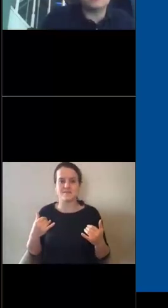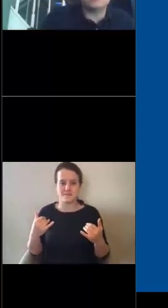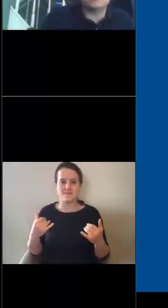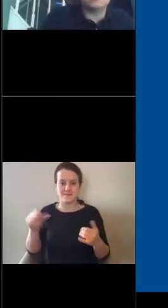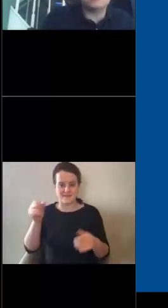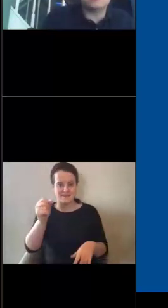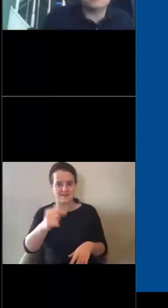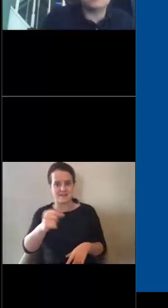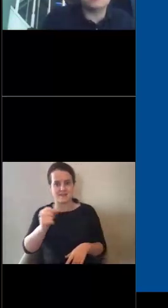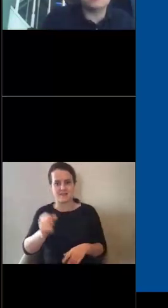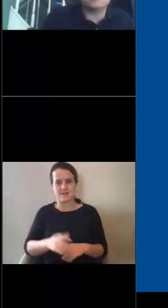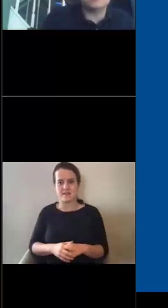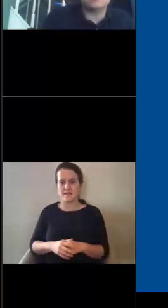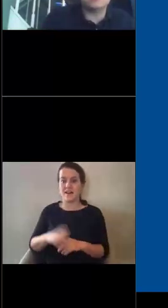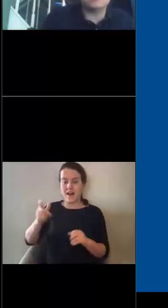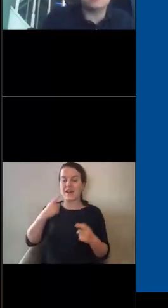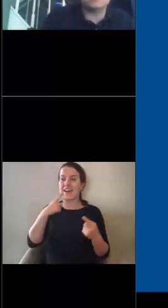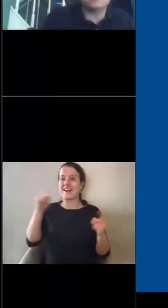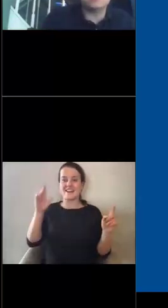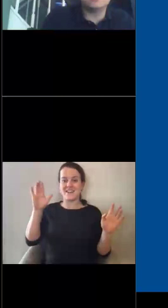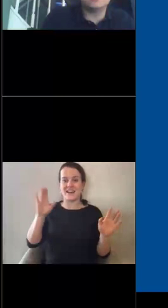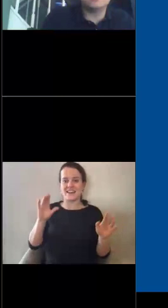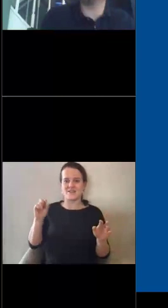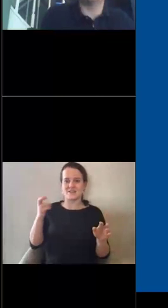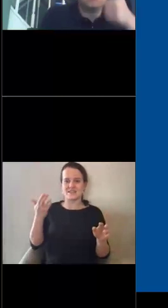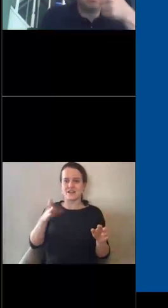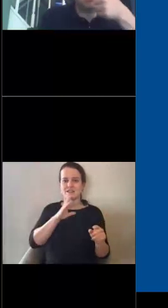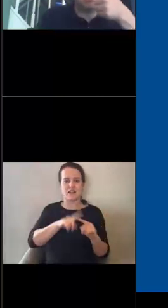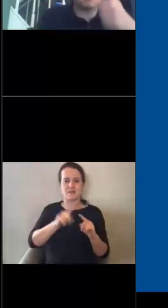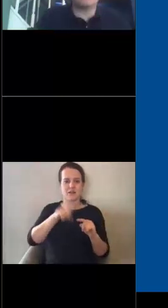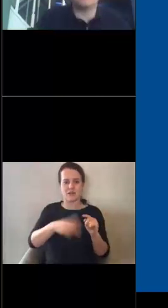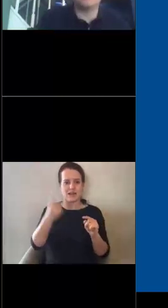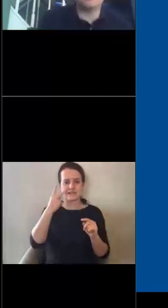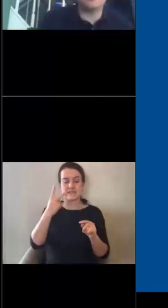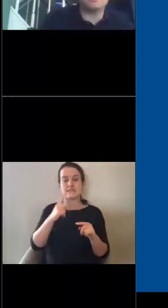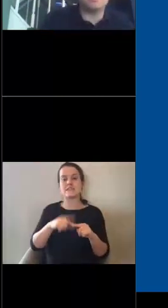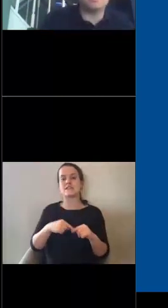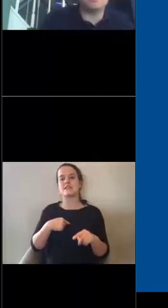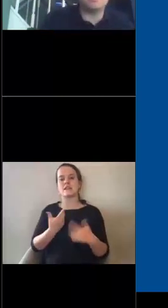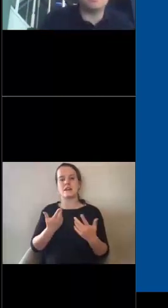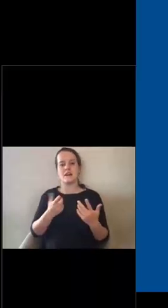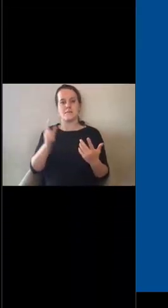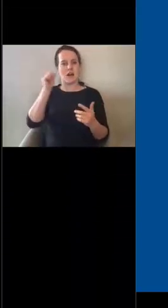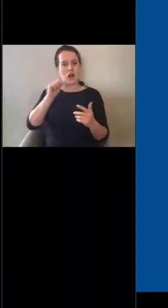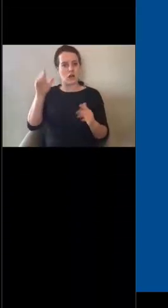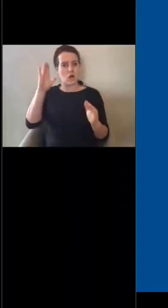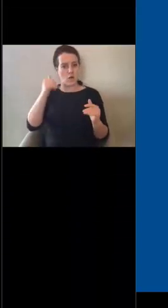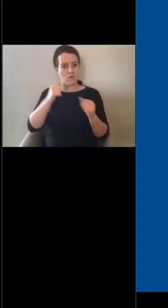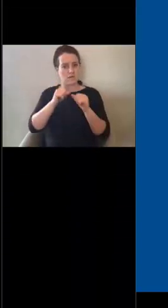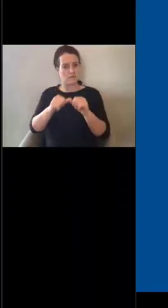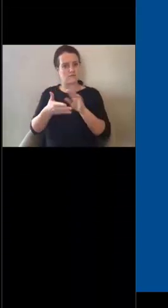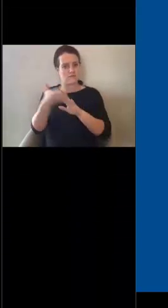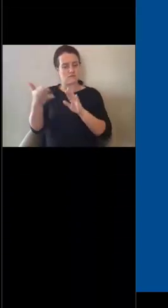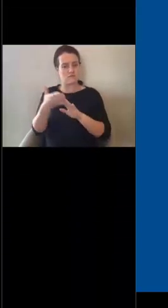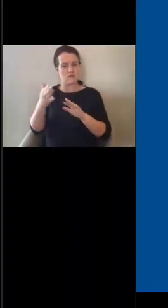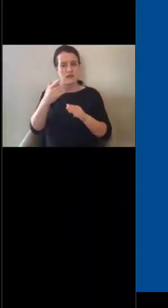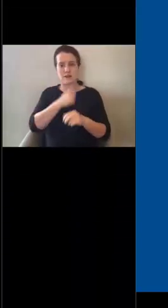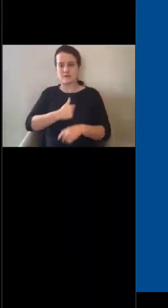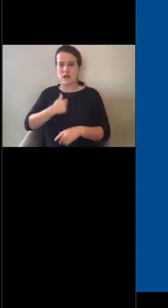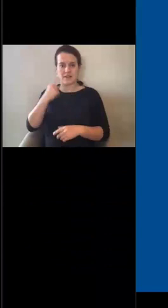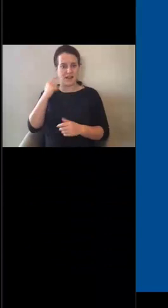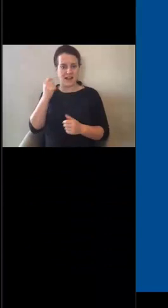Yes. Okay, great. So, KJ, can take this, um, as long as my, uh, my audio function is now working. I apologize, everyone.